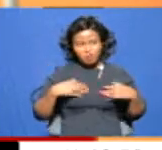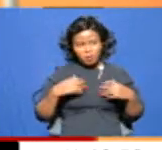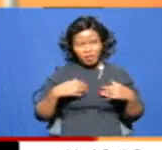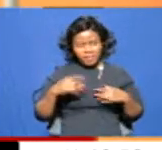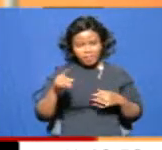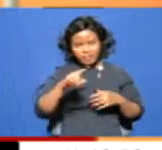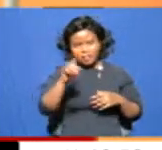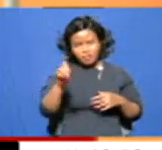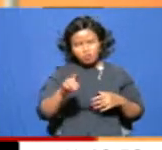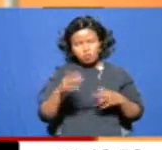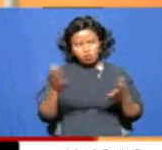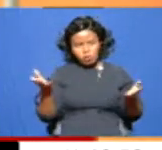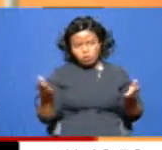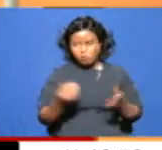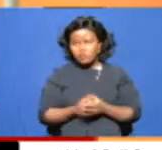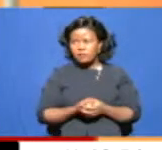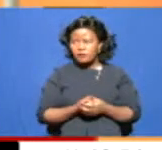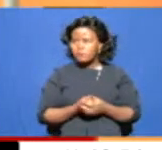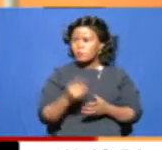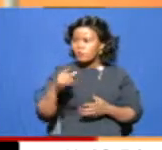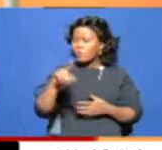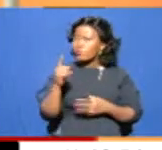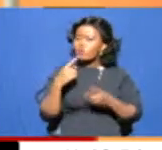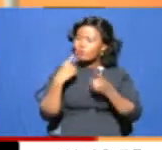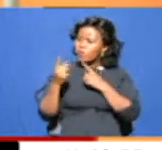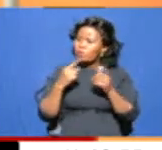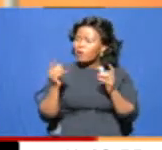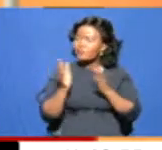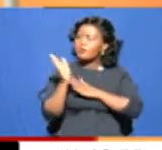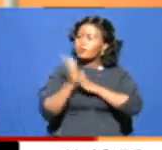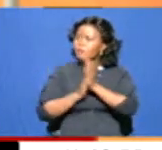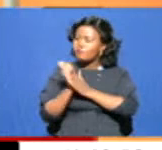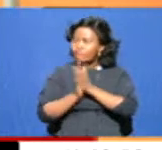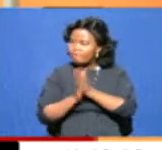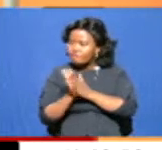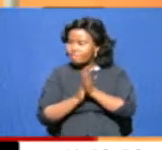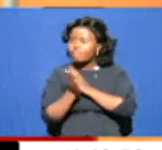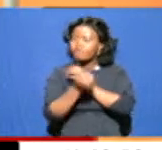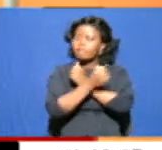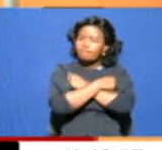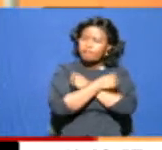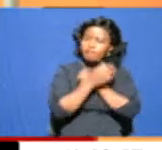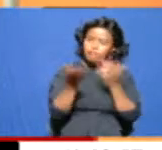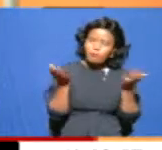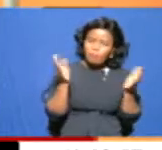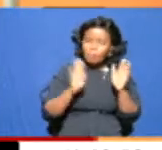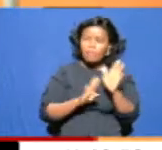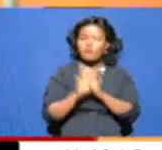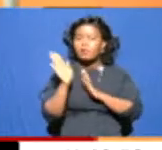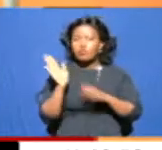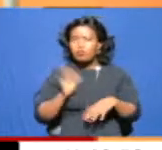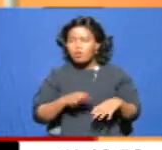Since you're talking so passionately about that, in the development of women's football, mm-hmm. but in the Carabao,